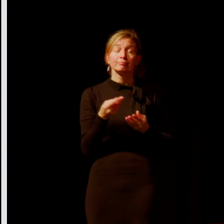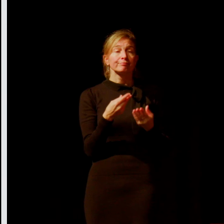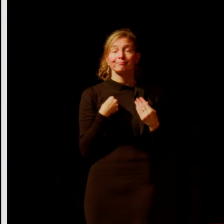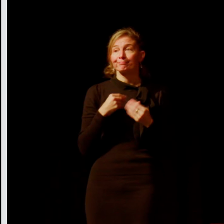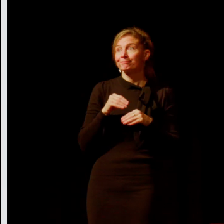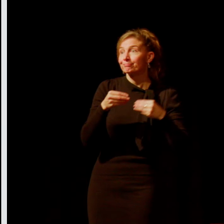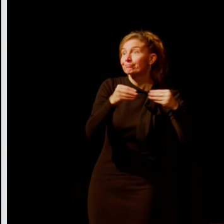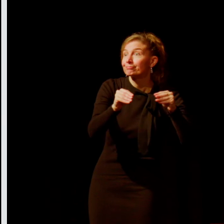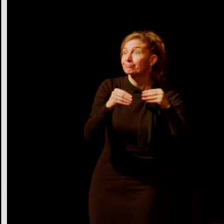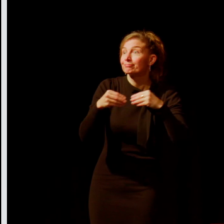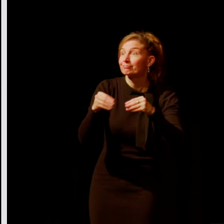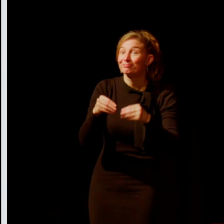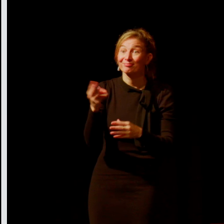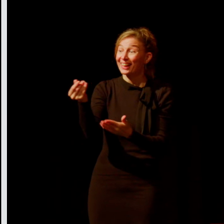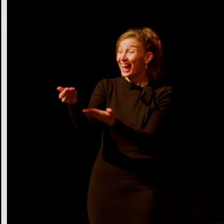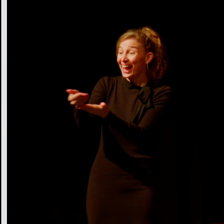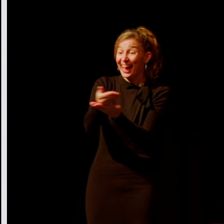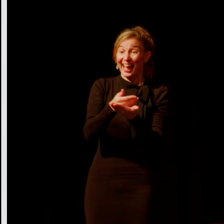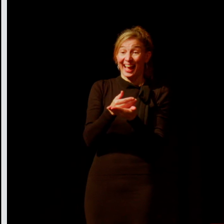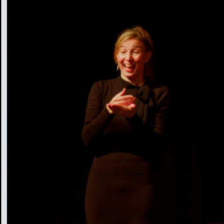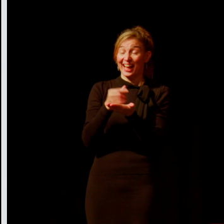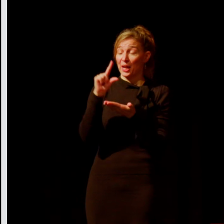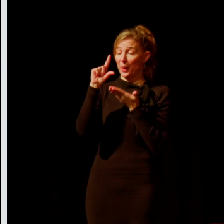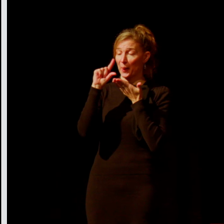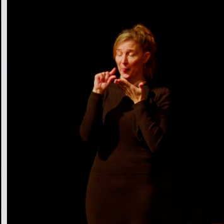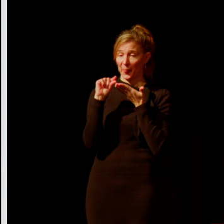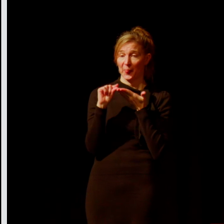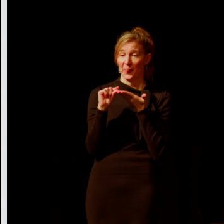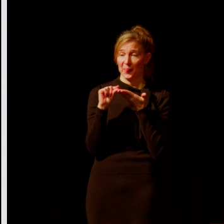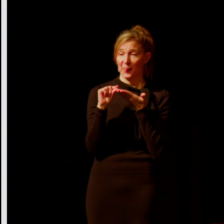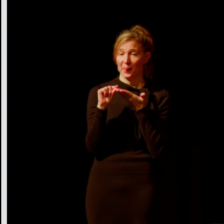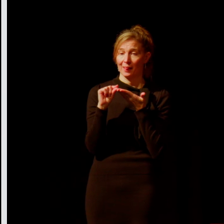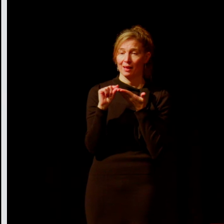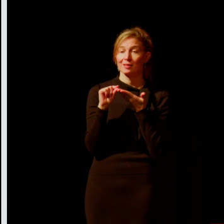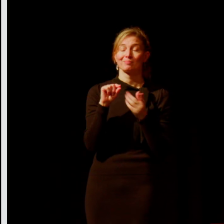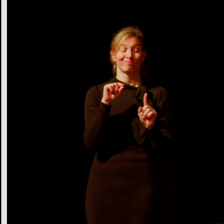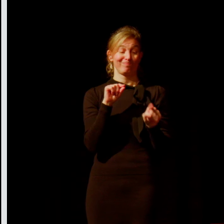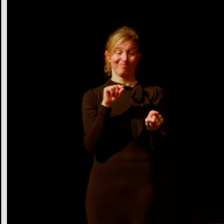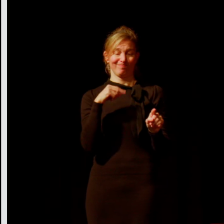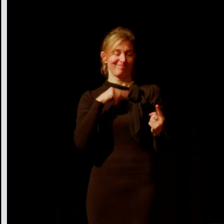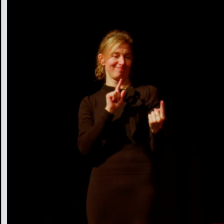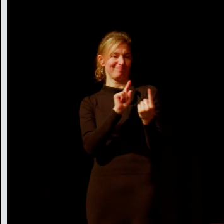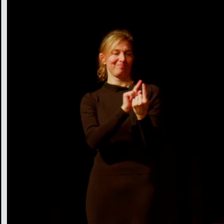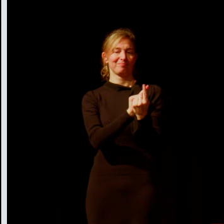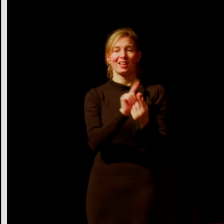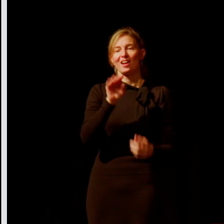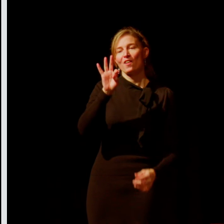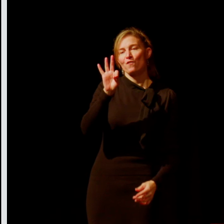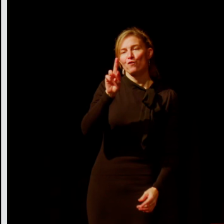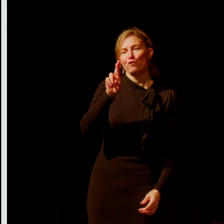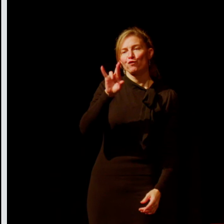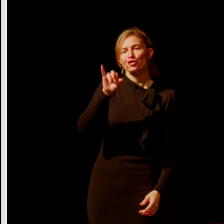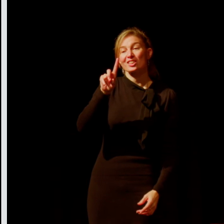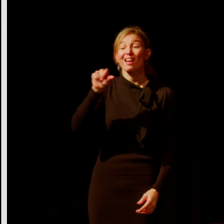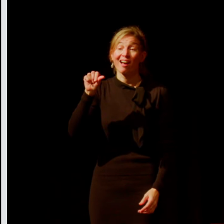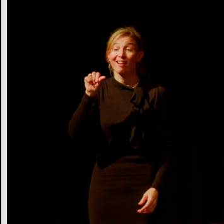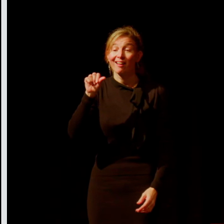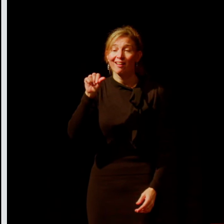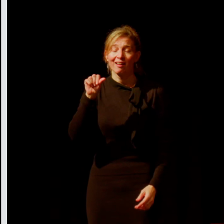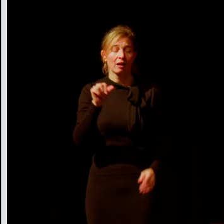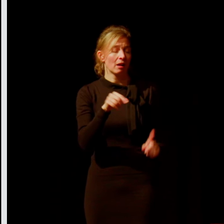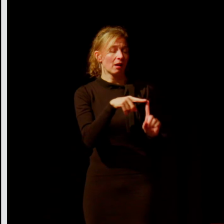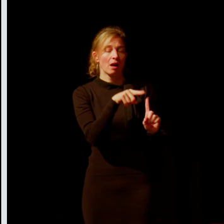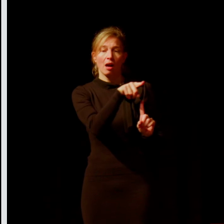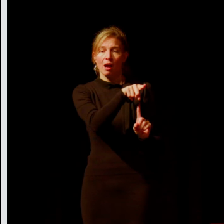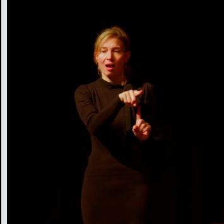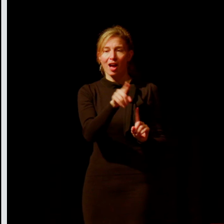markets. That's why I met Farida, a local doll maker with dreams as vibrant